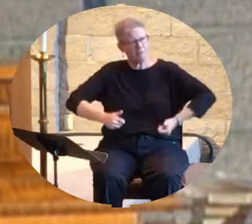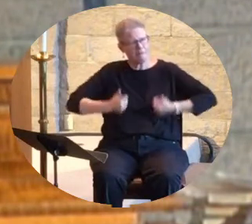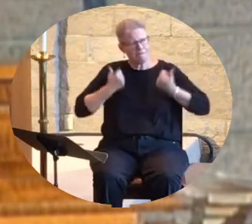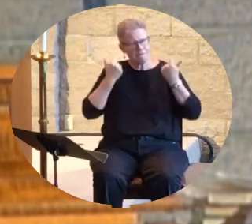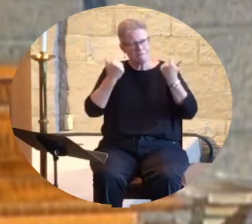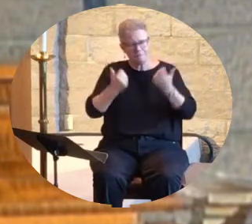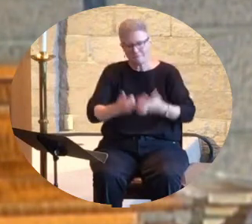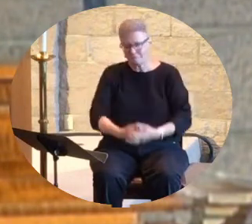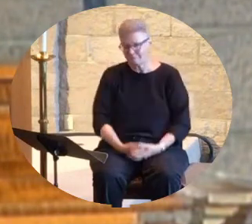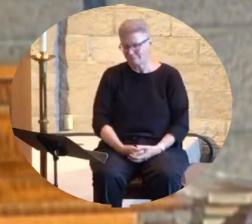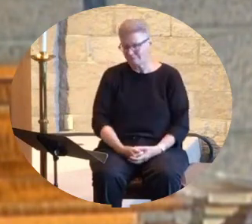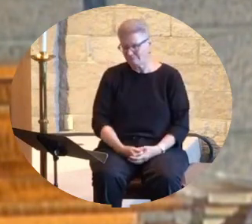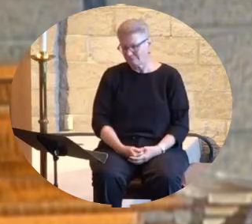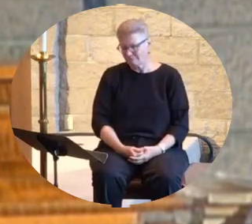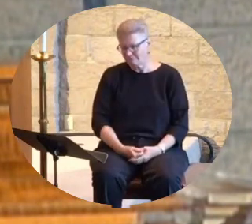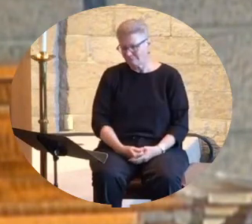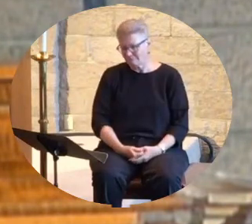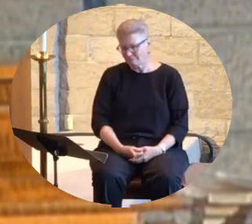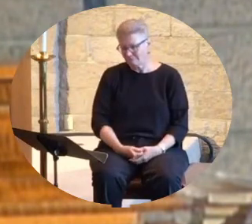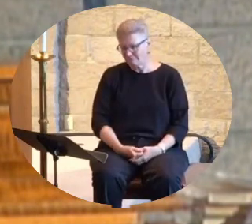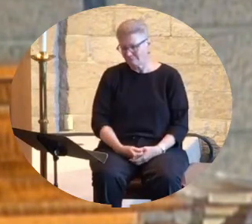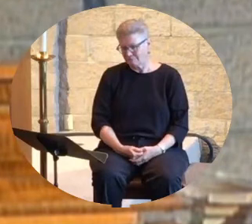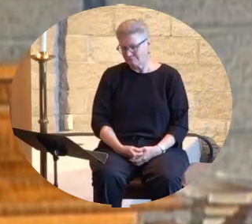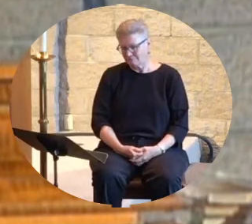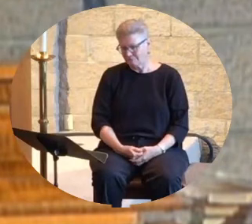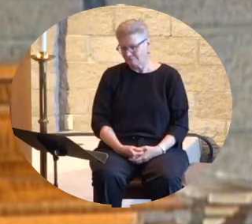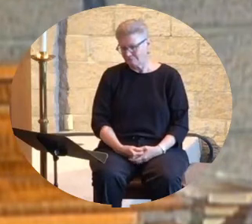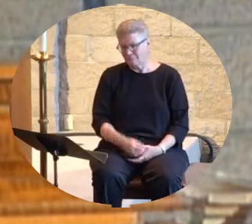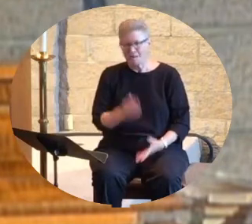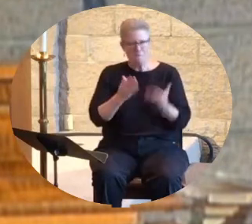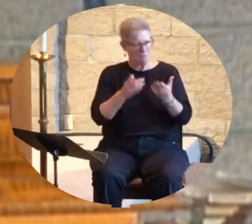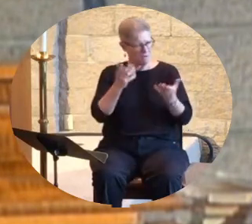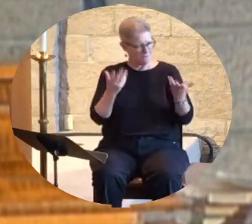You may have heard the term lion-hearted.